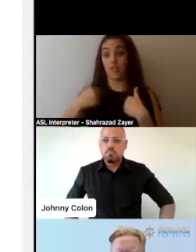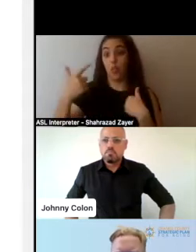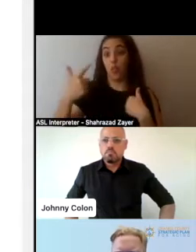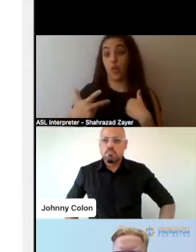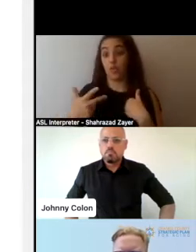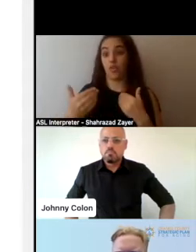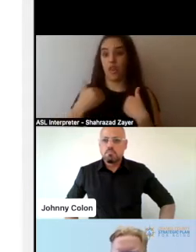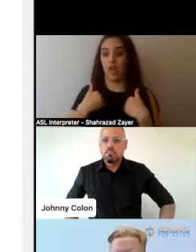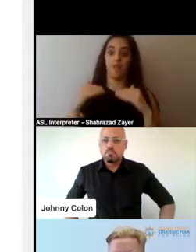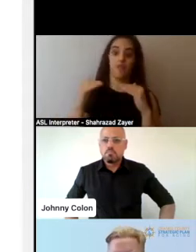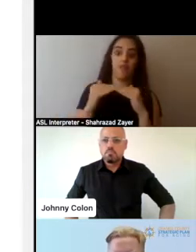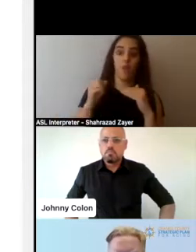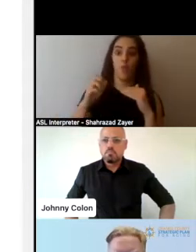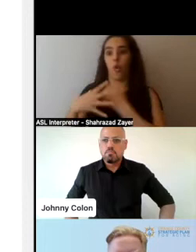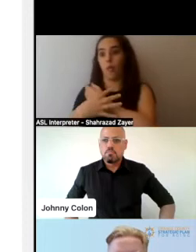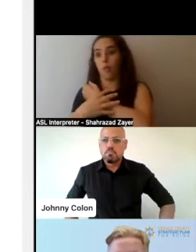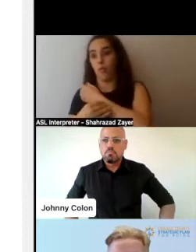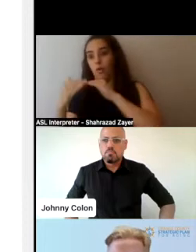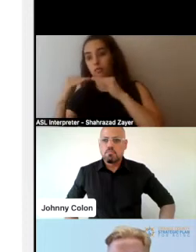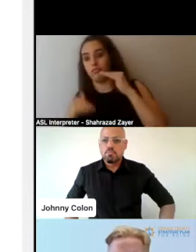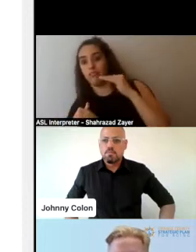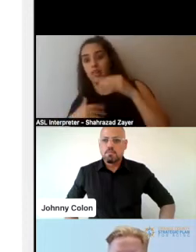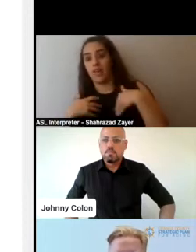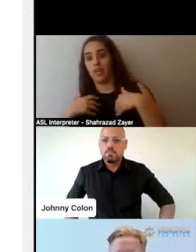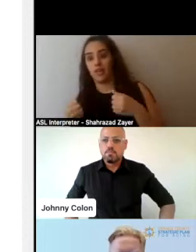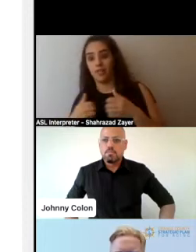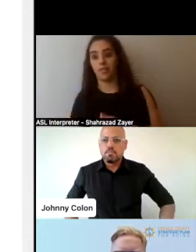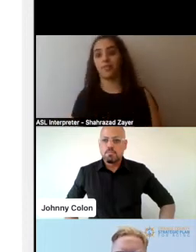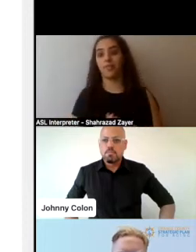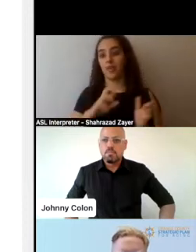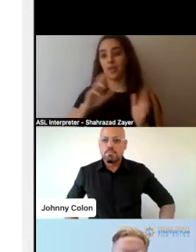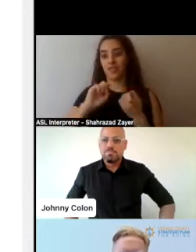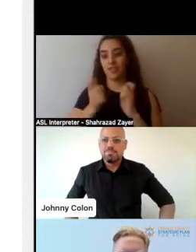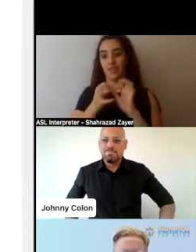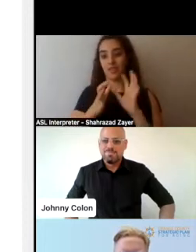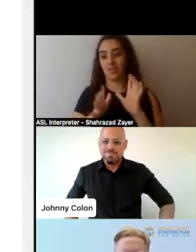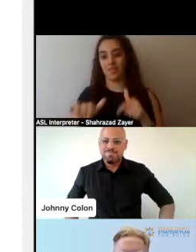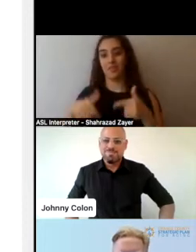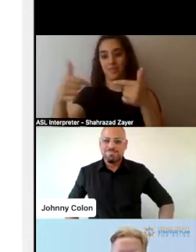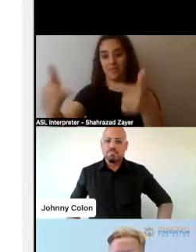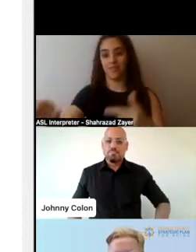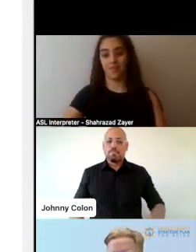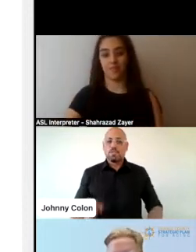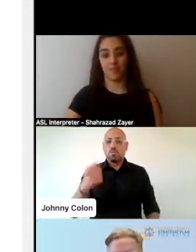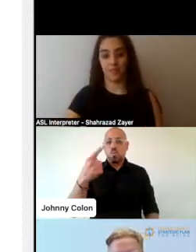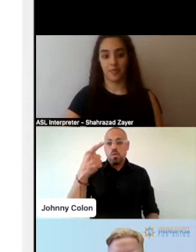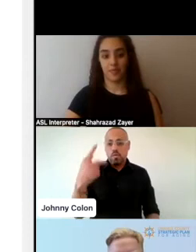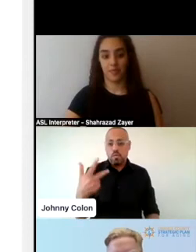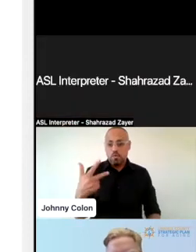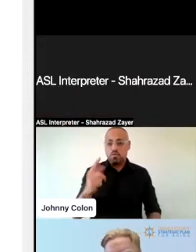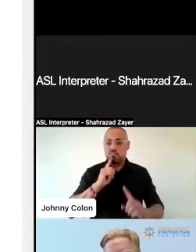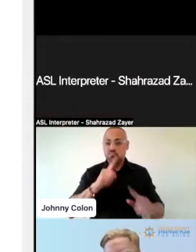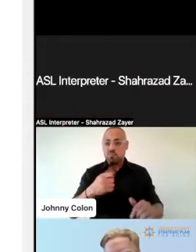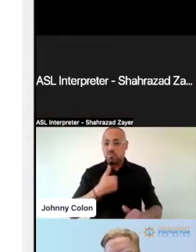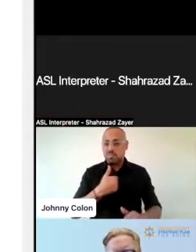So again, of those caregivers, 65 and older, 1/3 report being in fair to poor health. The